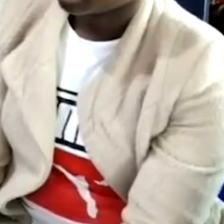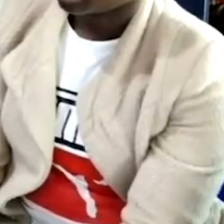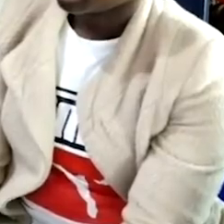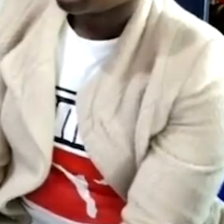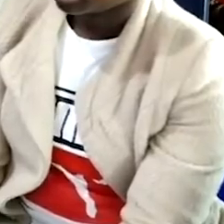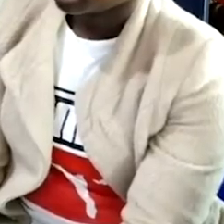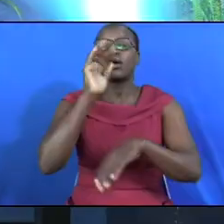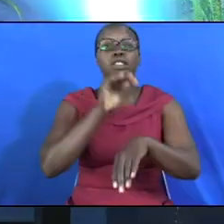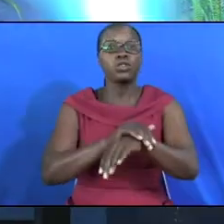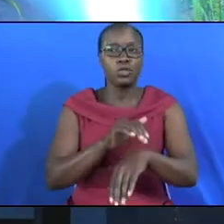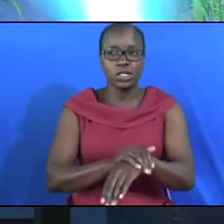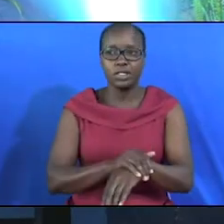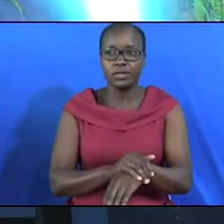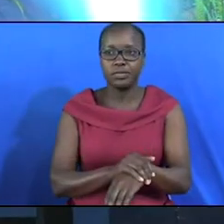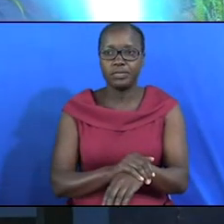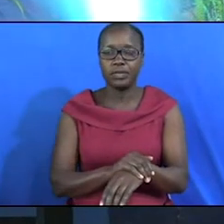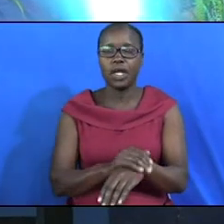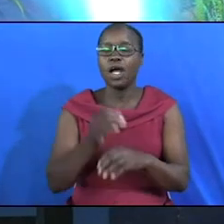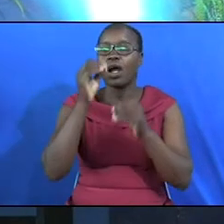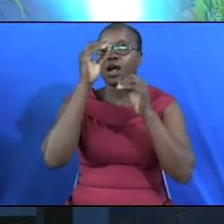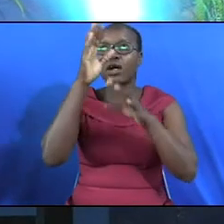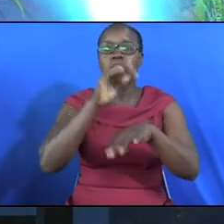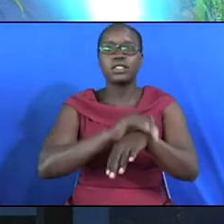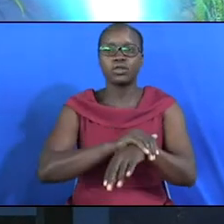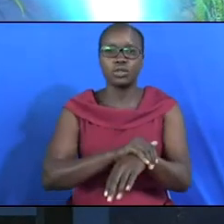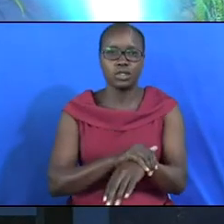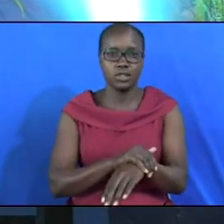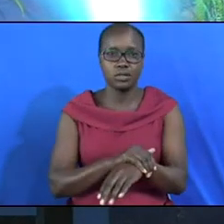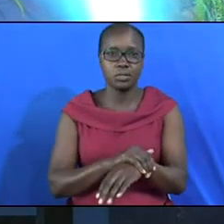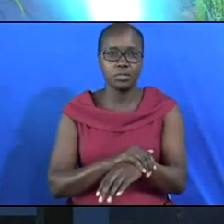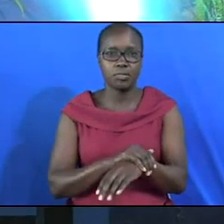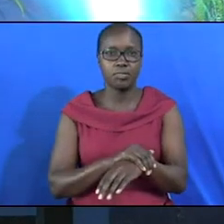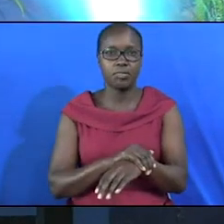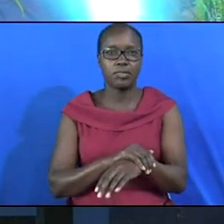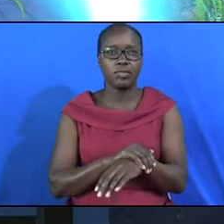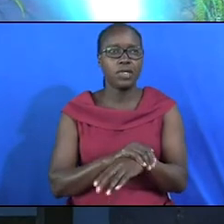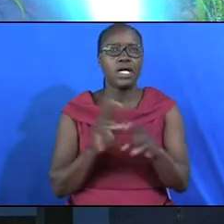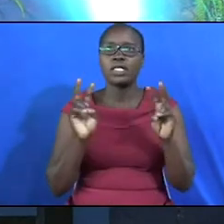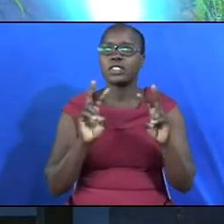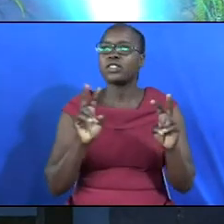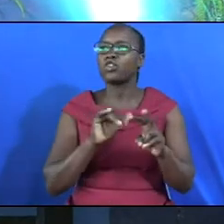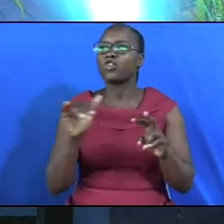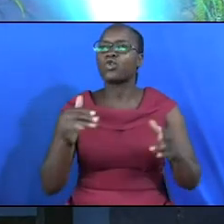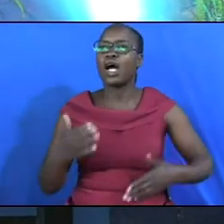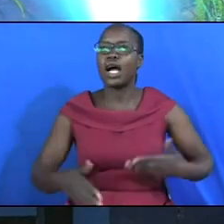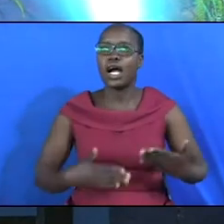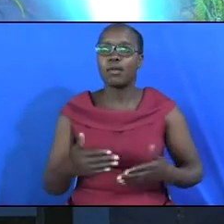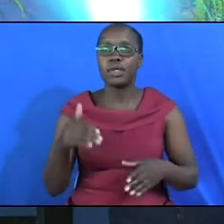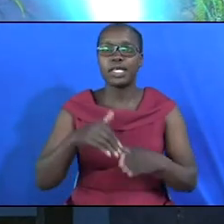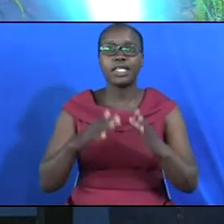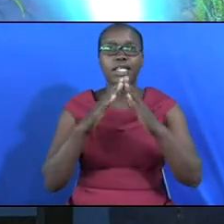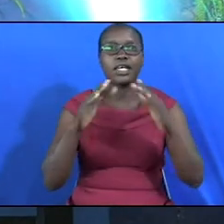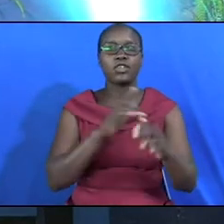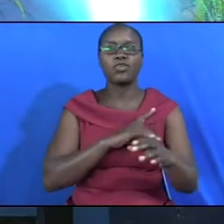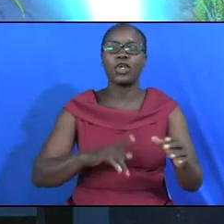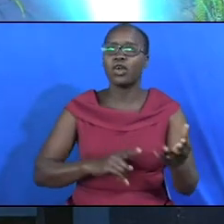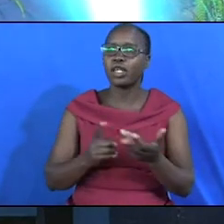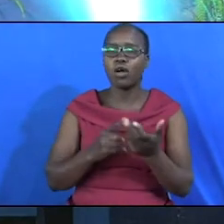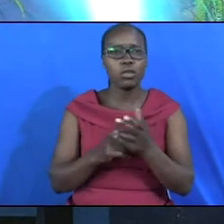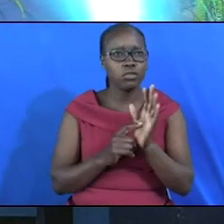God is good. God is good. Let me see those who are happy to be in the house of the